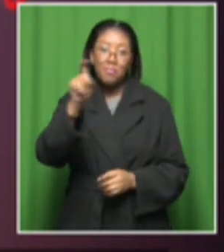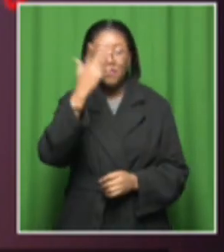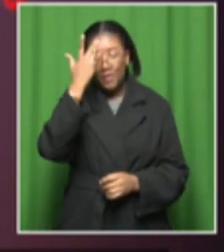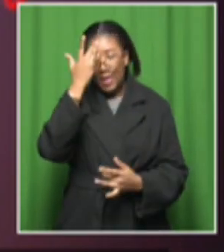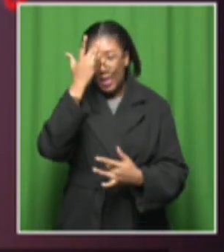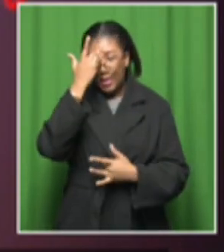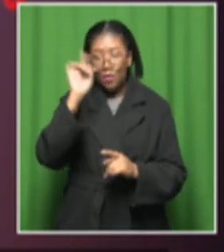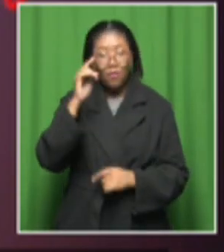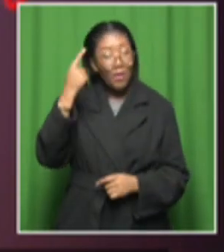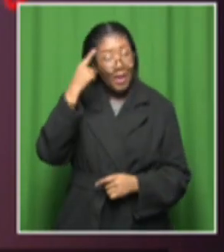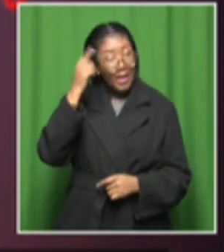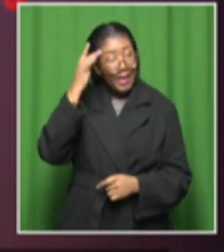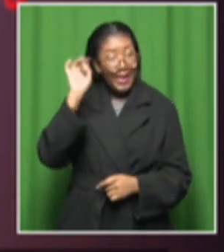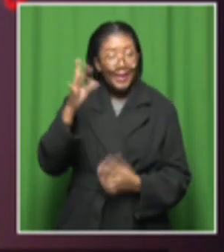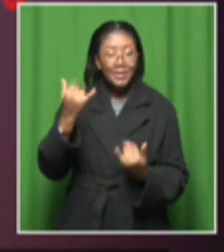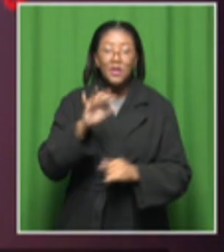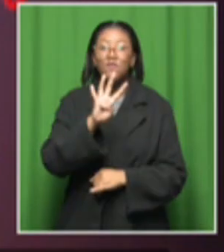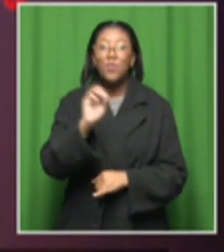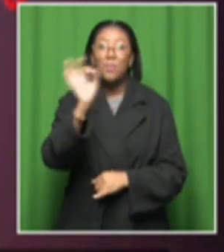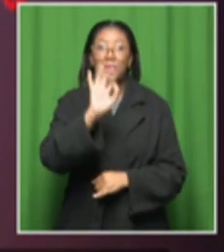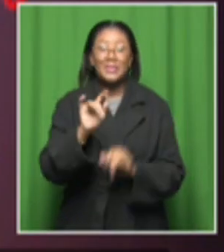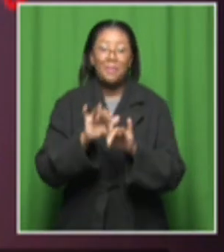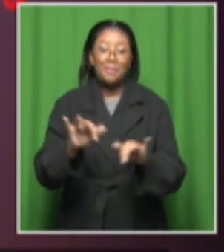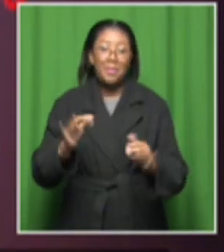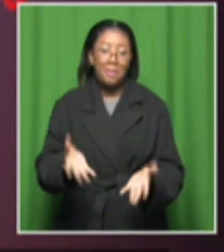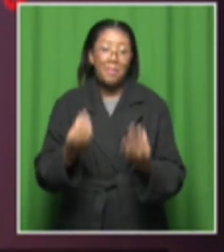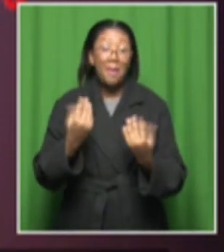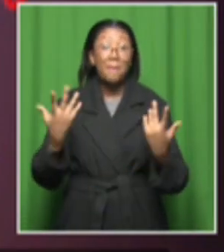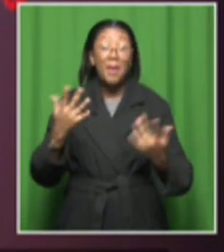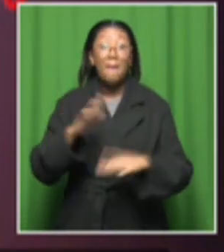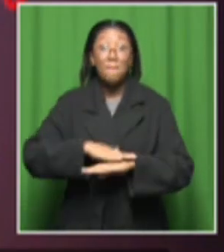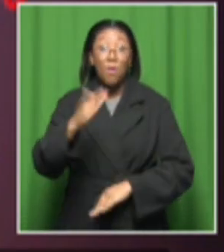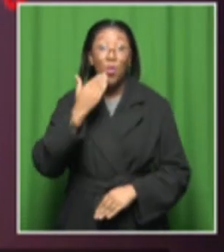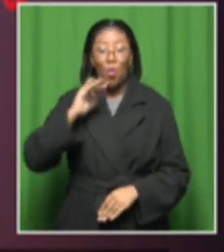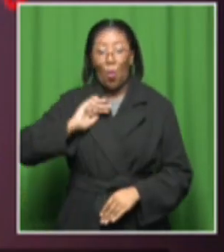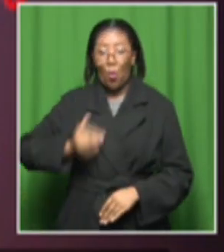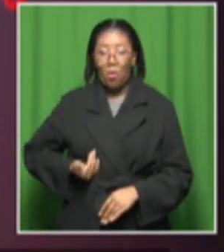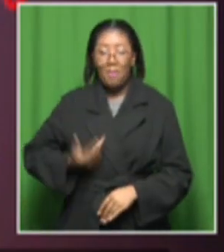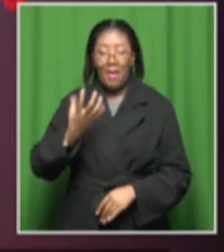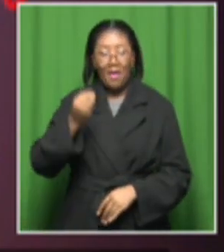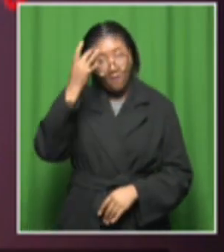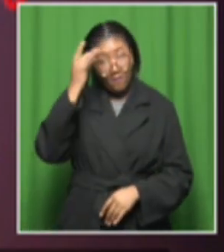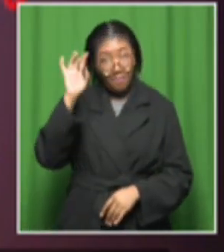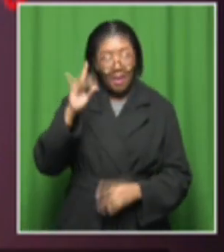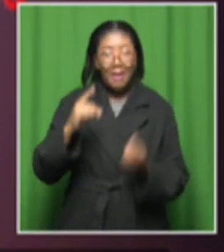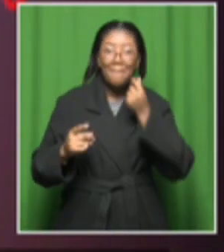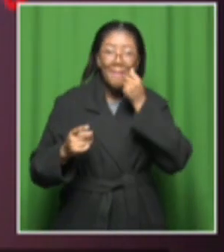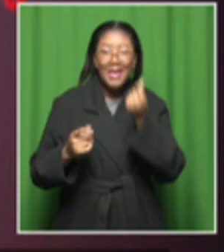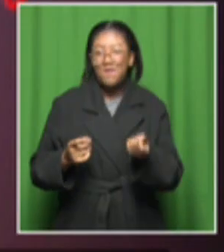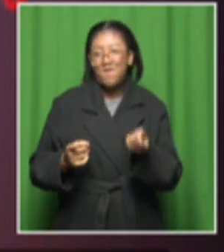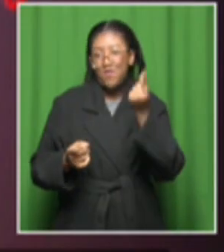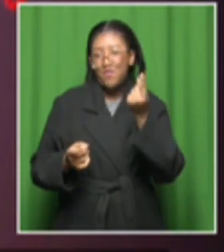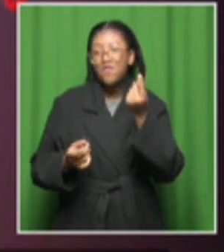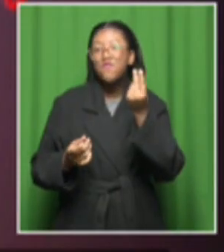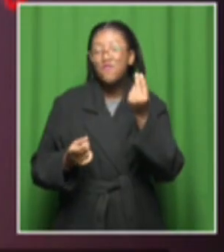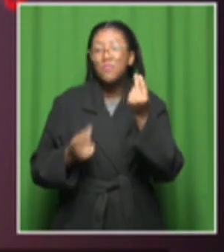approximately 40% of the population. And they're also more common in females than in males. This morning, in our Health Matters segment, we're going to take a closer look